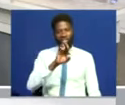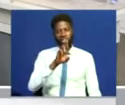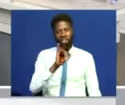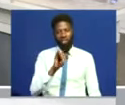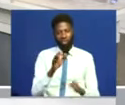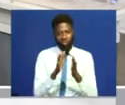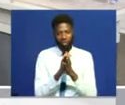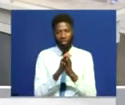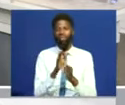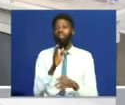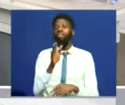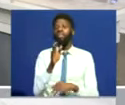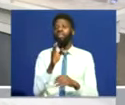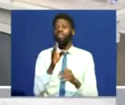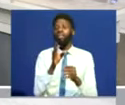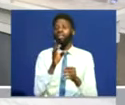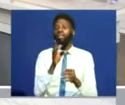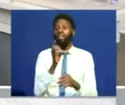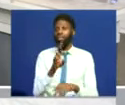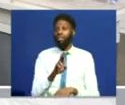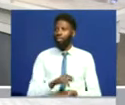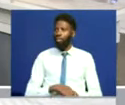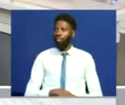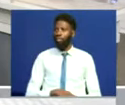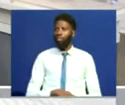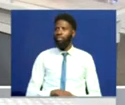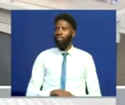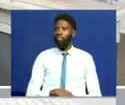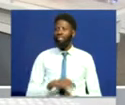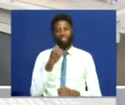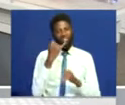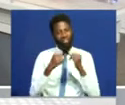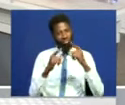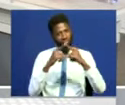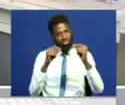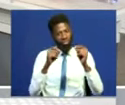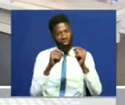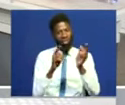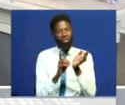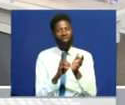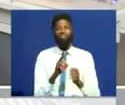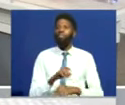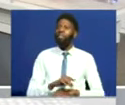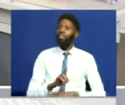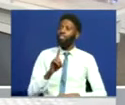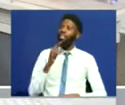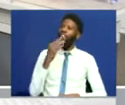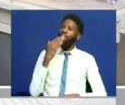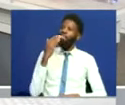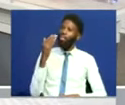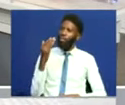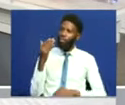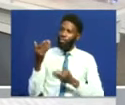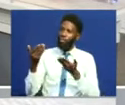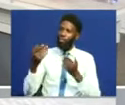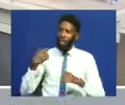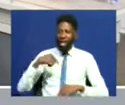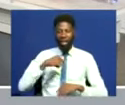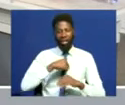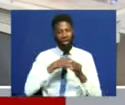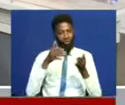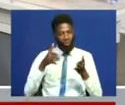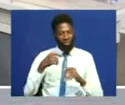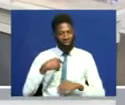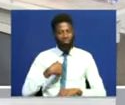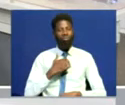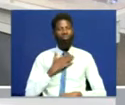Final remarks, please. Final remarks? Yes. Thank you very much for having us today. Mm-hmm. And I want to pick it